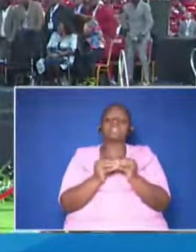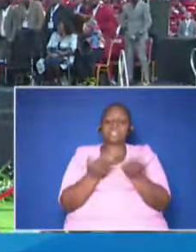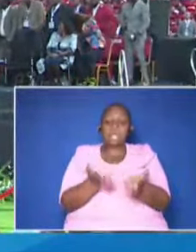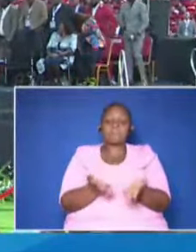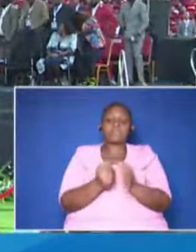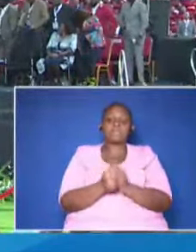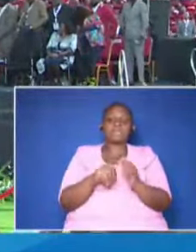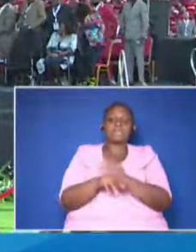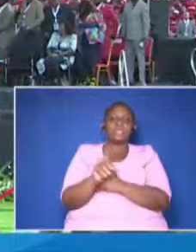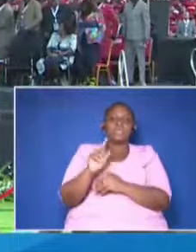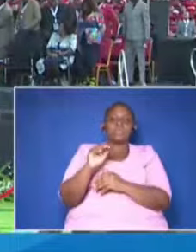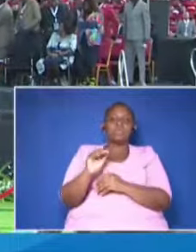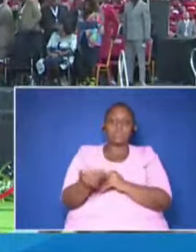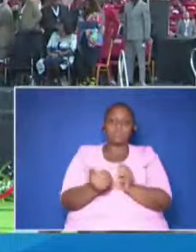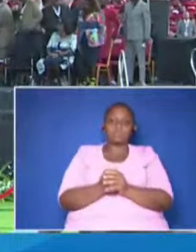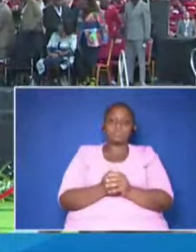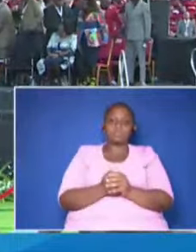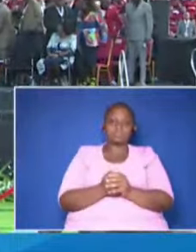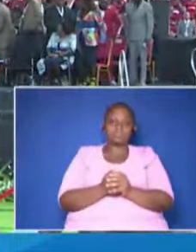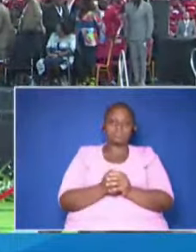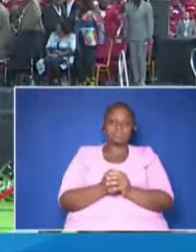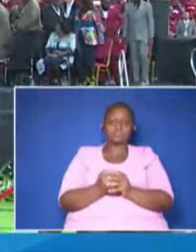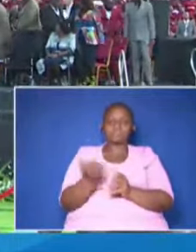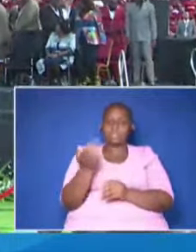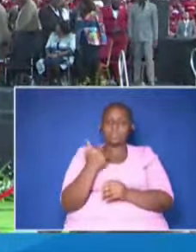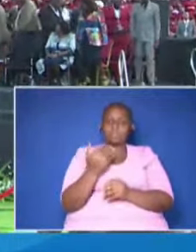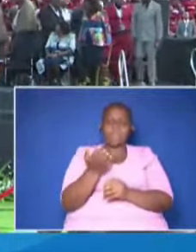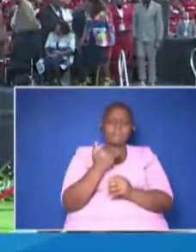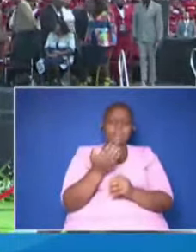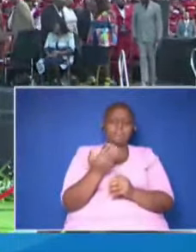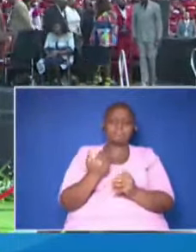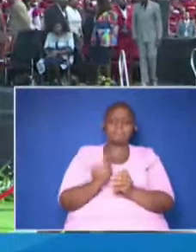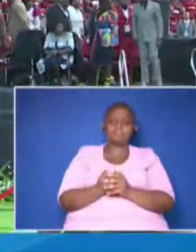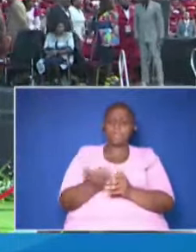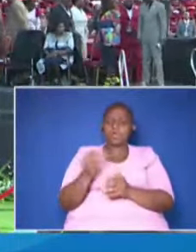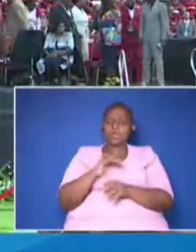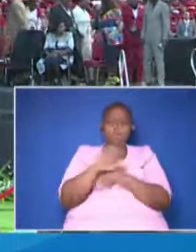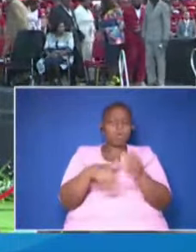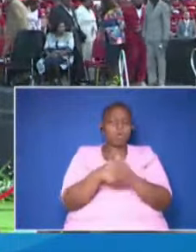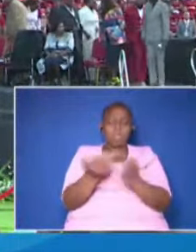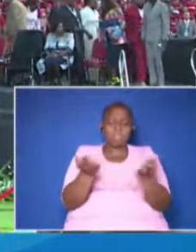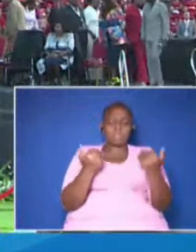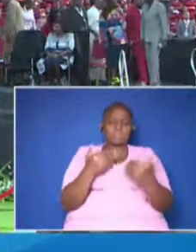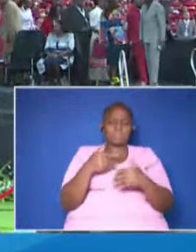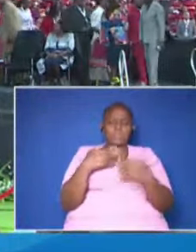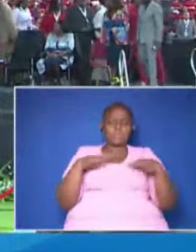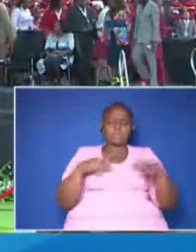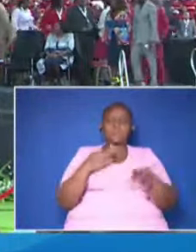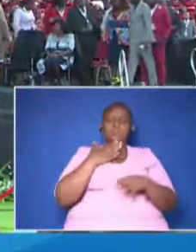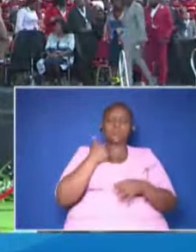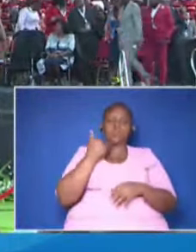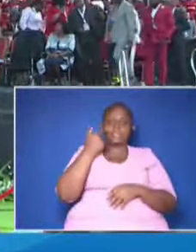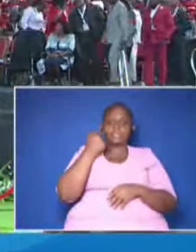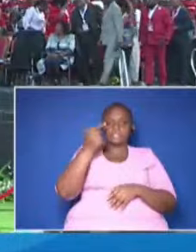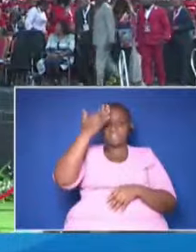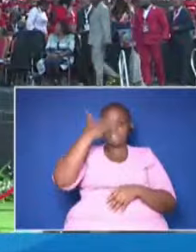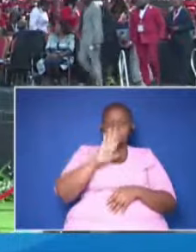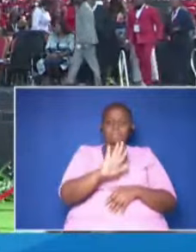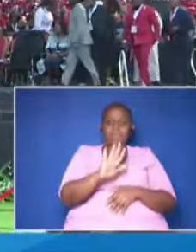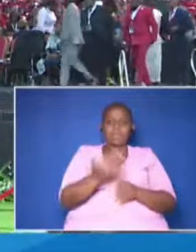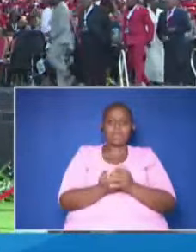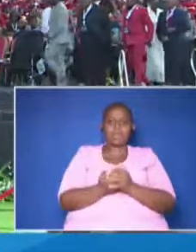recognize you please men and women this great great great